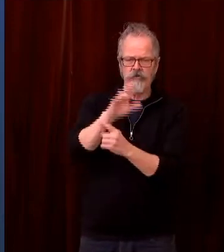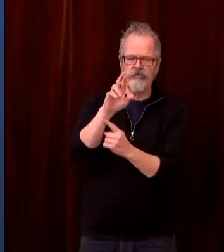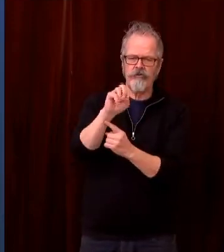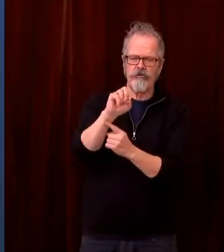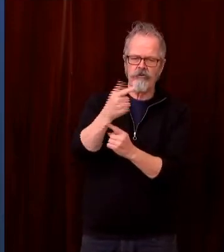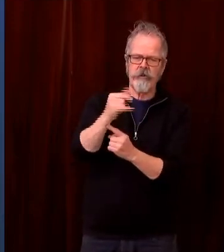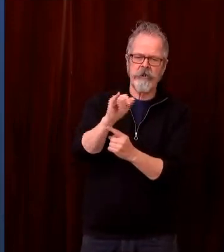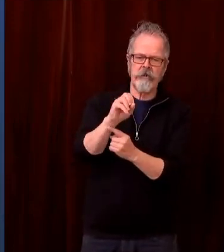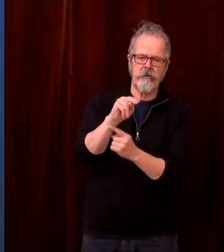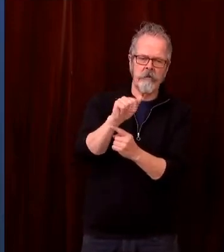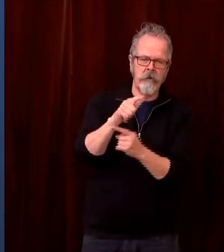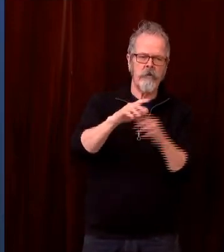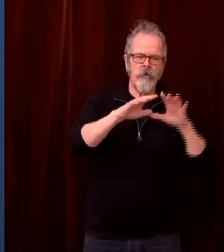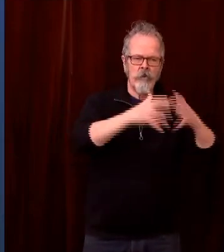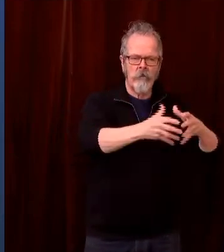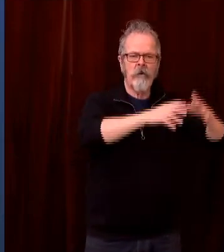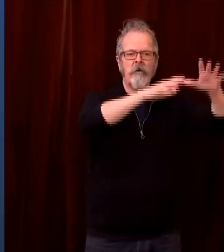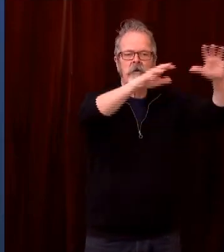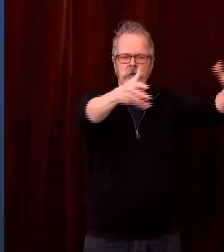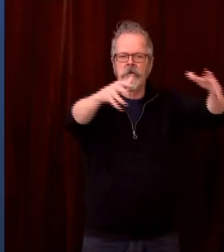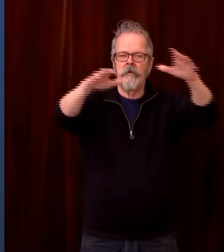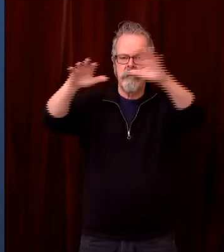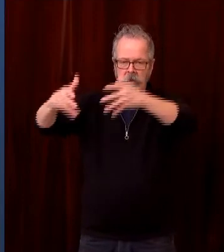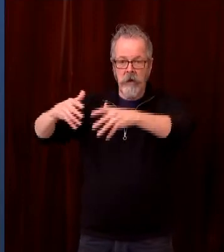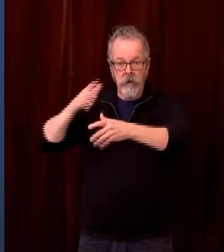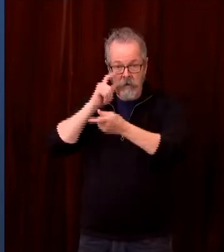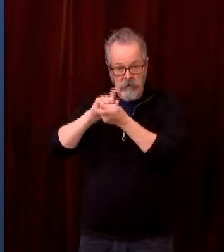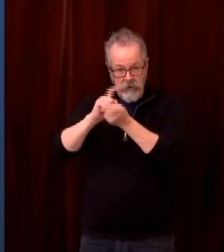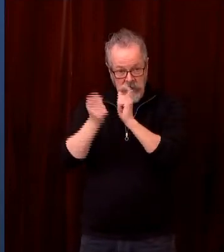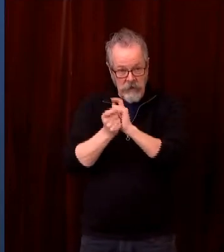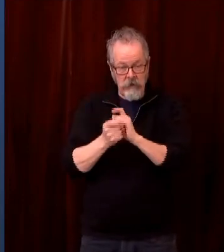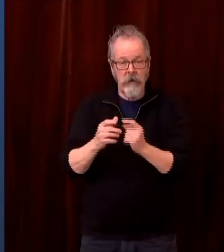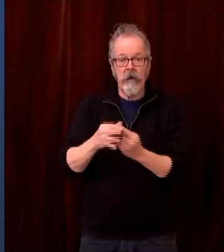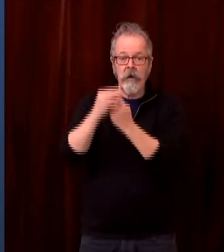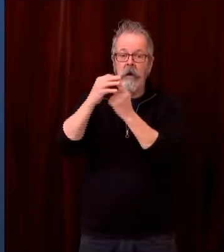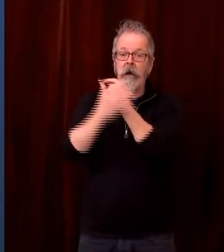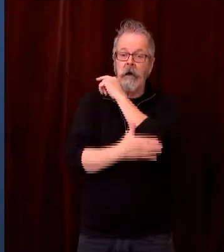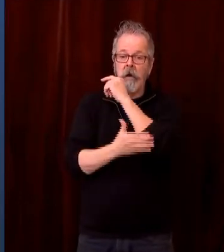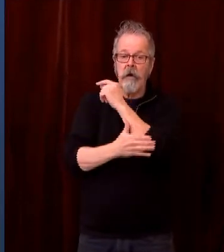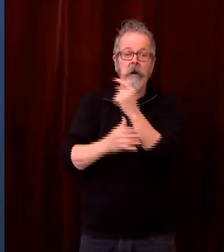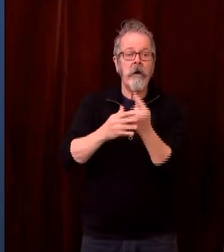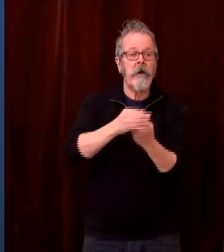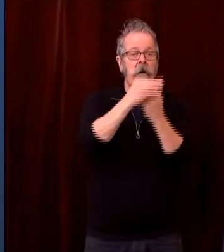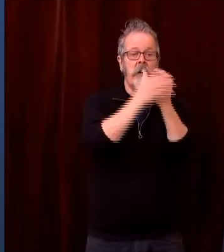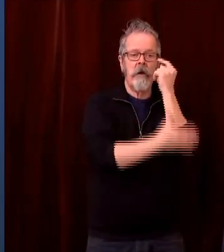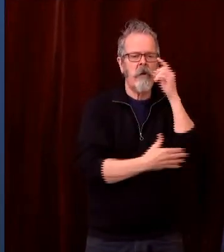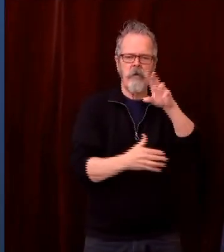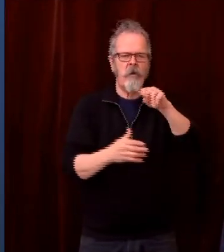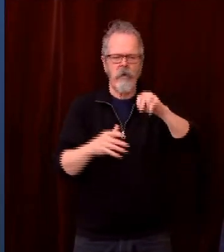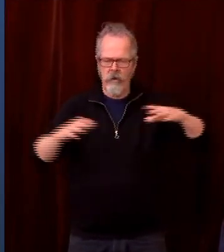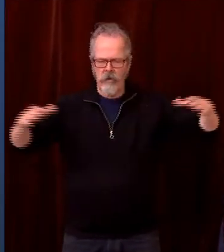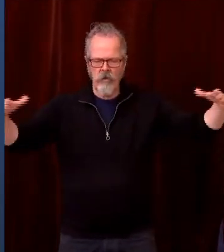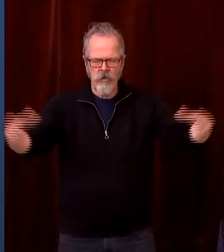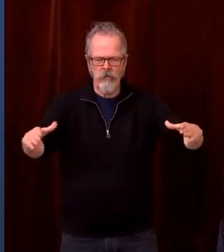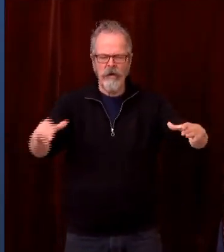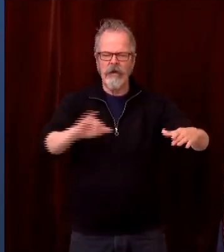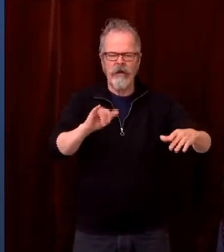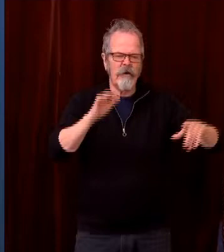not thinking about changing that. We're always thinking about our phases. So we're always looking at other potential